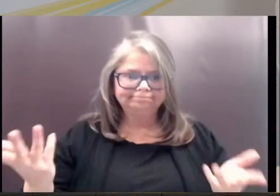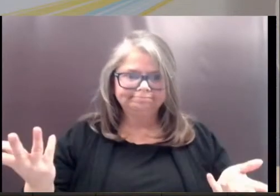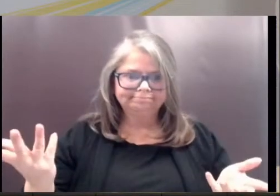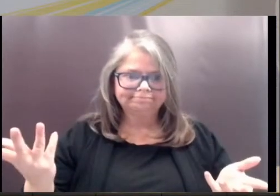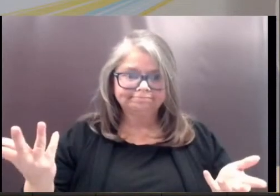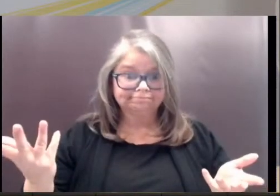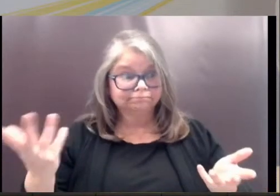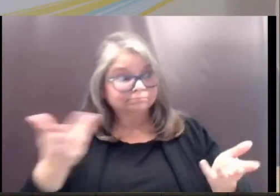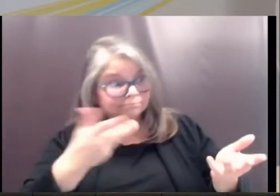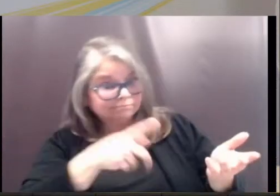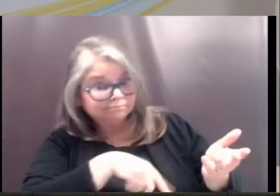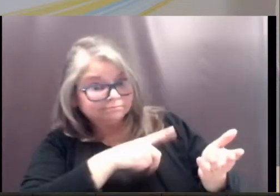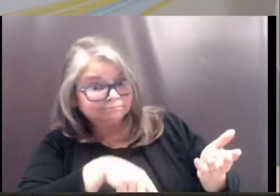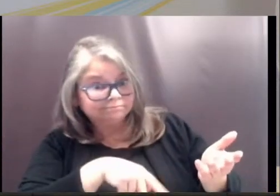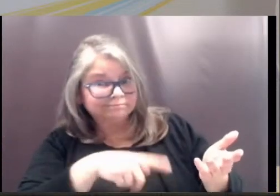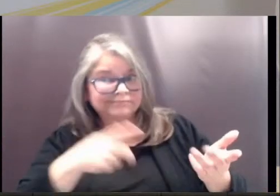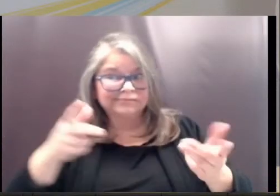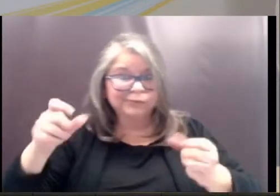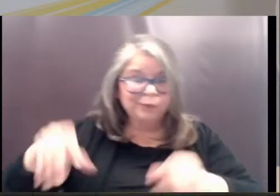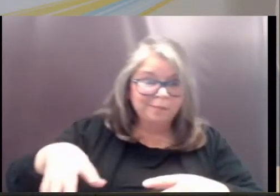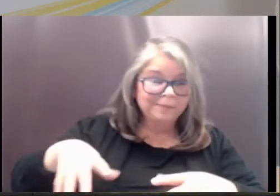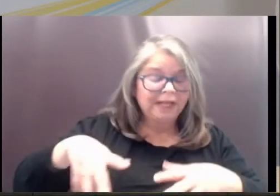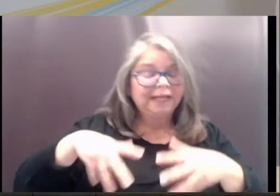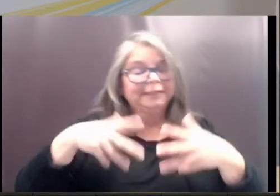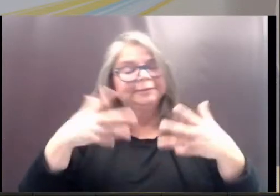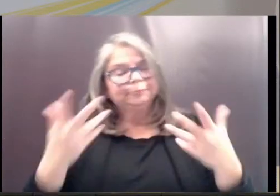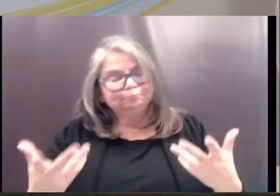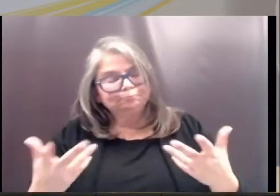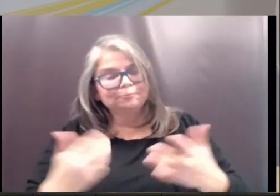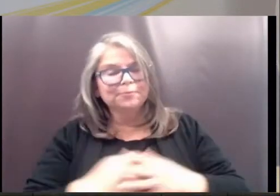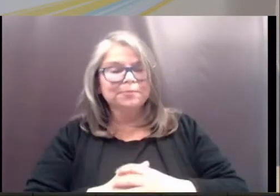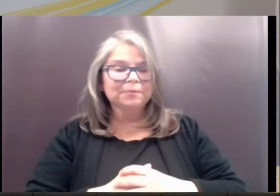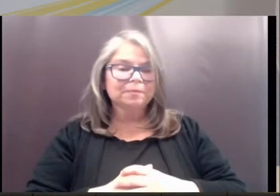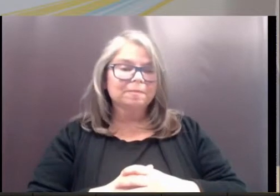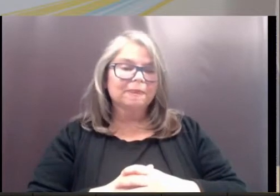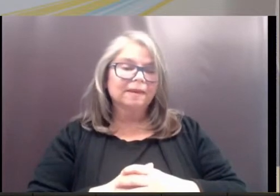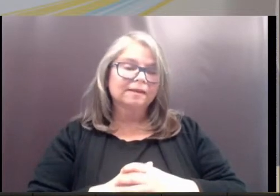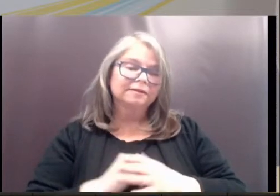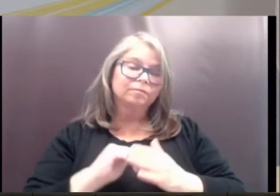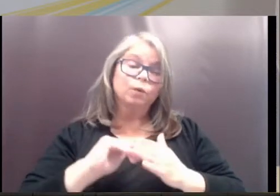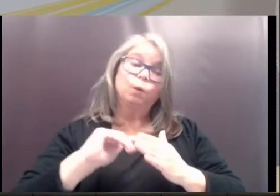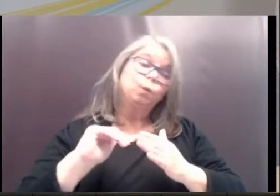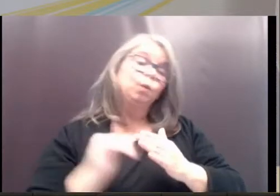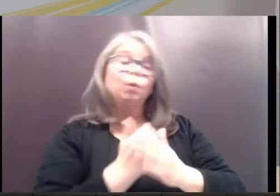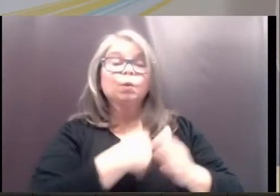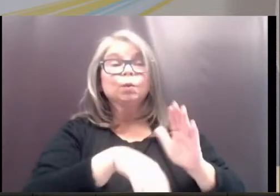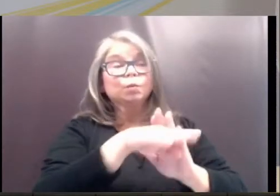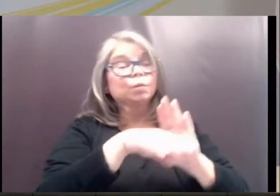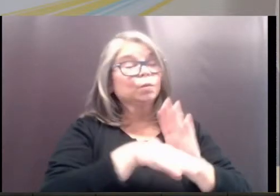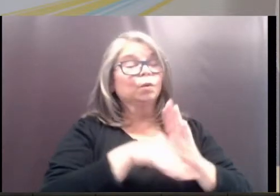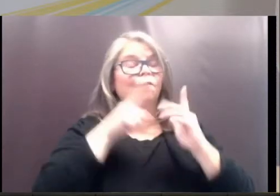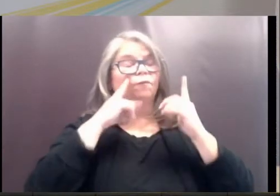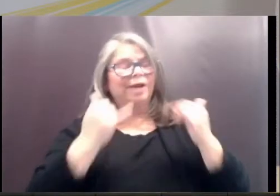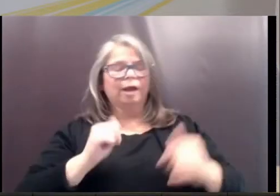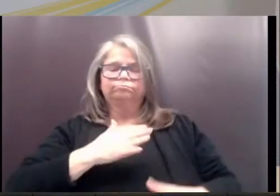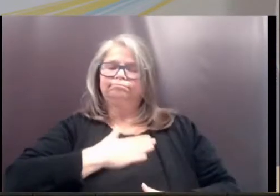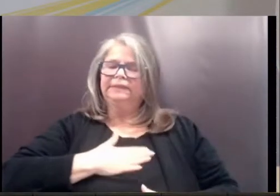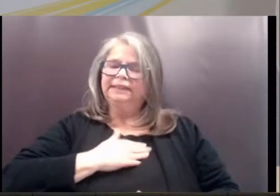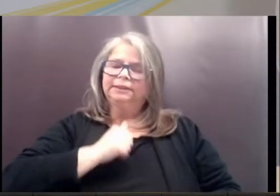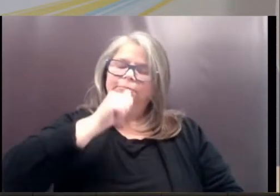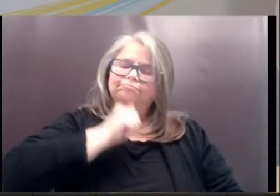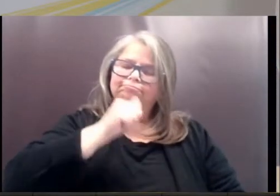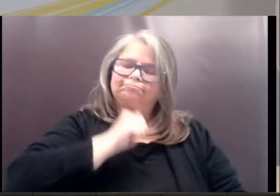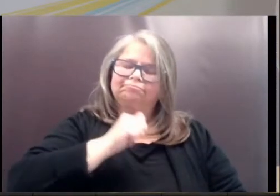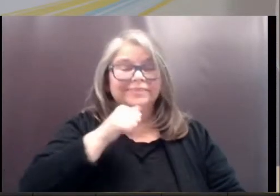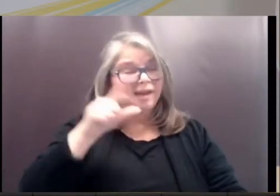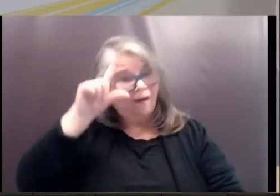As I've said before, these measures are in place just for now and not forever. If we double down our efforts